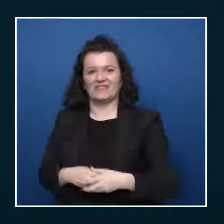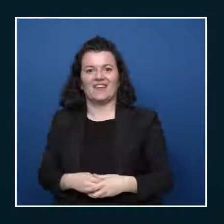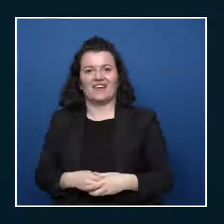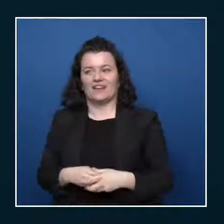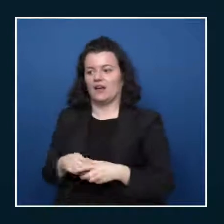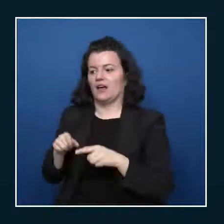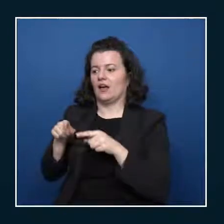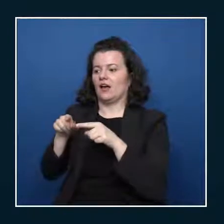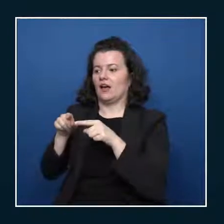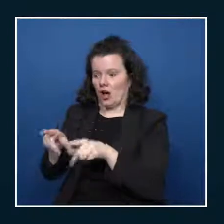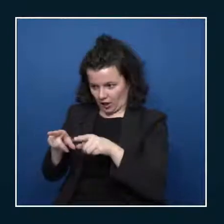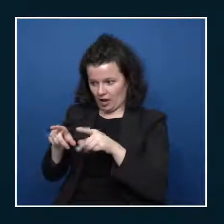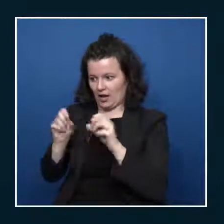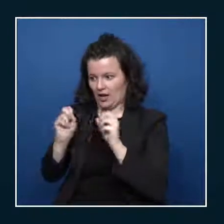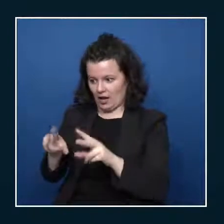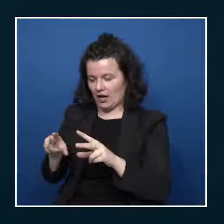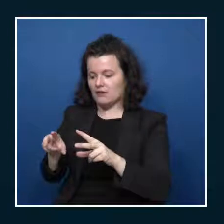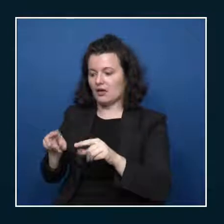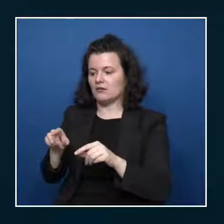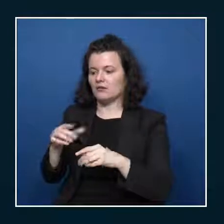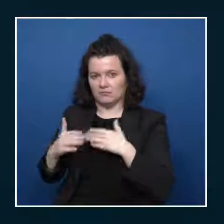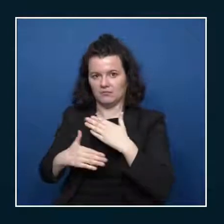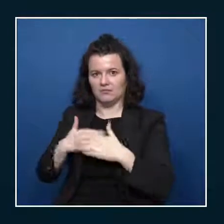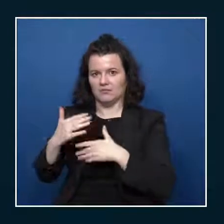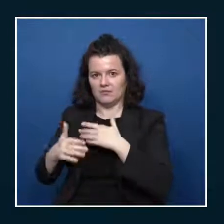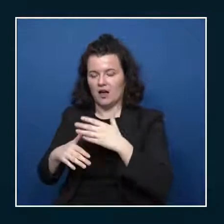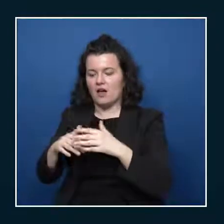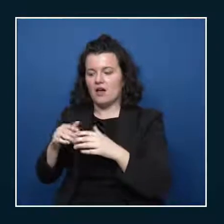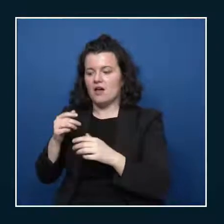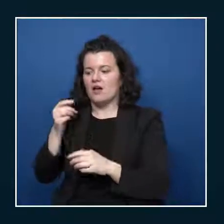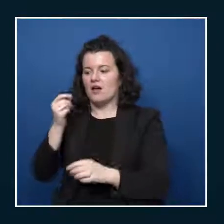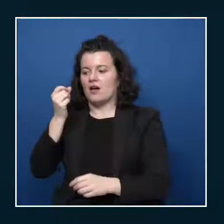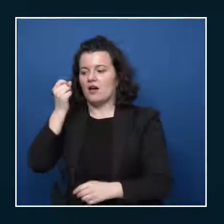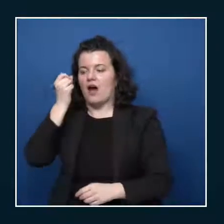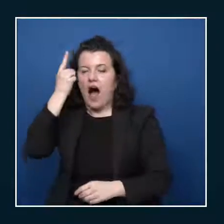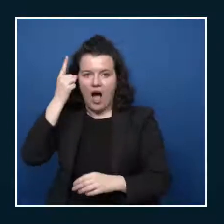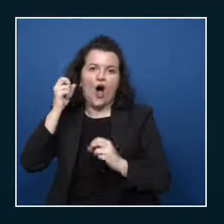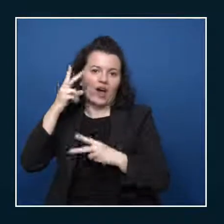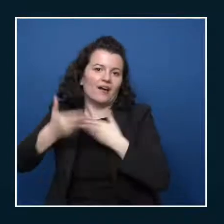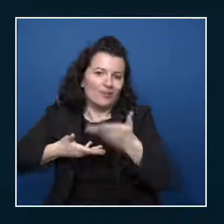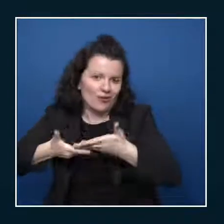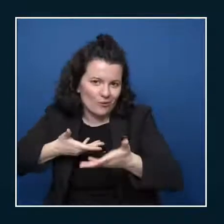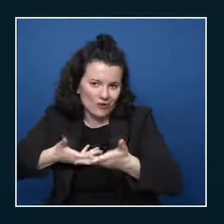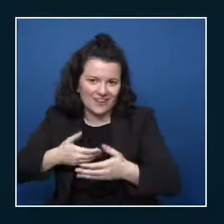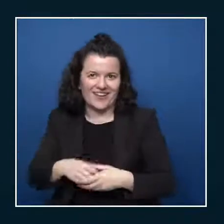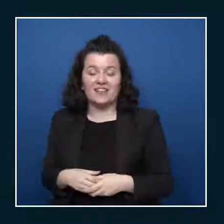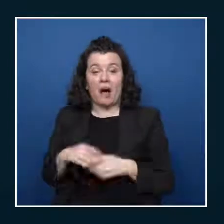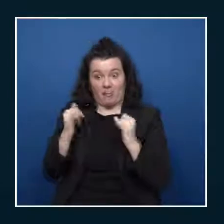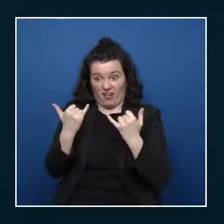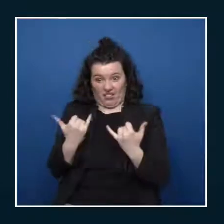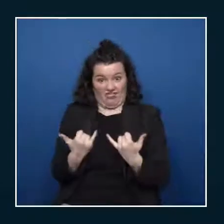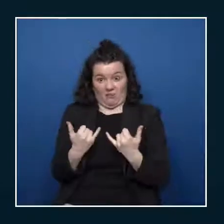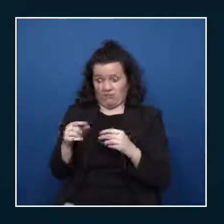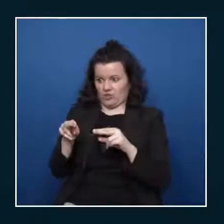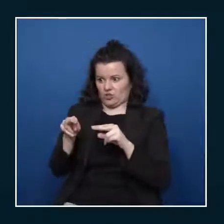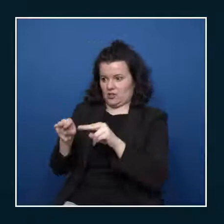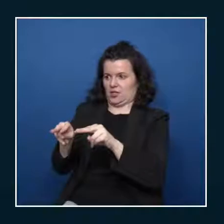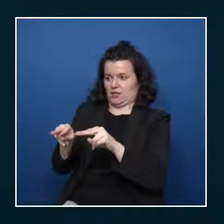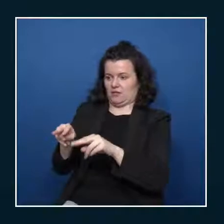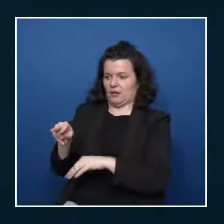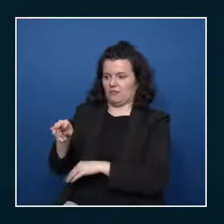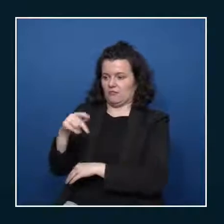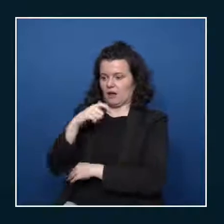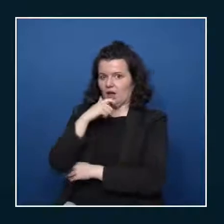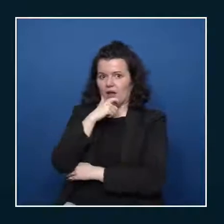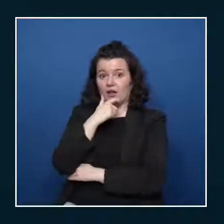like, okay, then we could talk about it. But that's the one we did not see, and it's smart that they give us these things beforehand, because